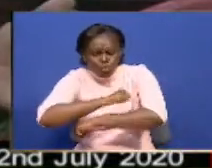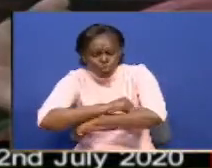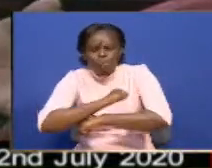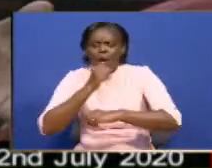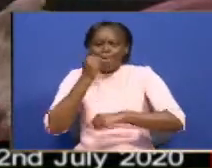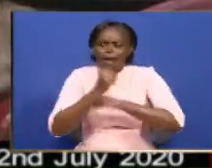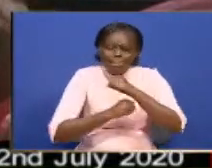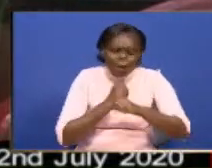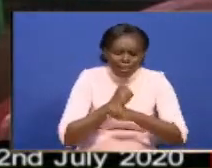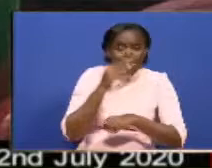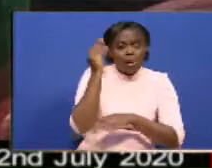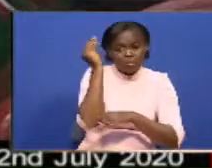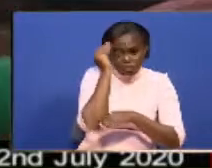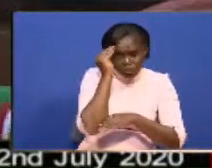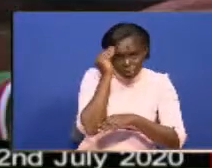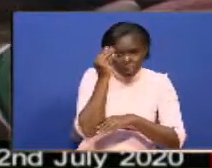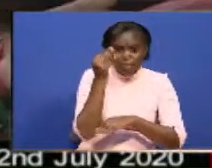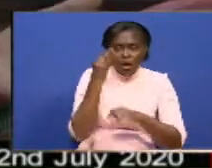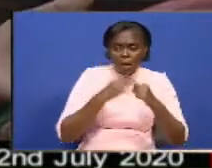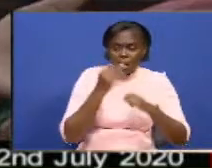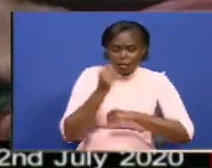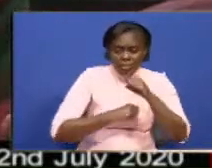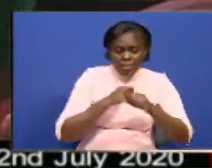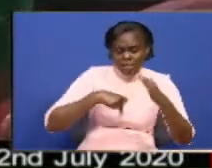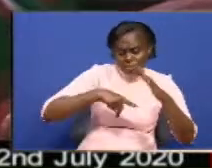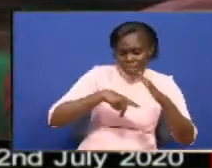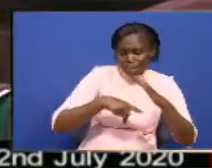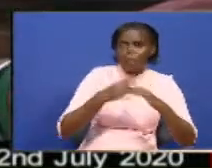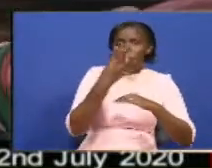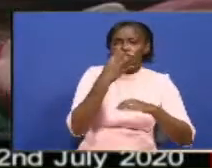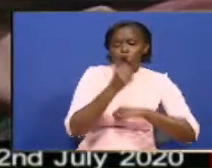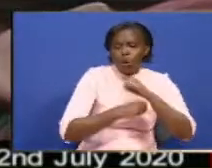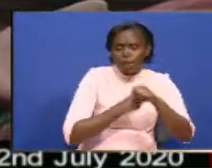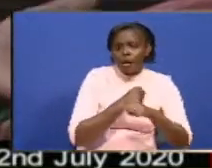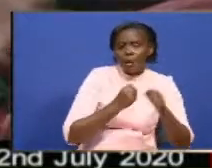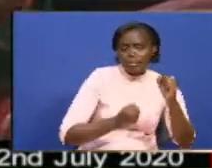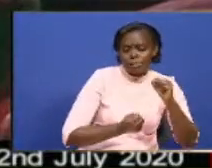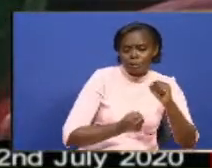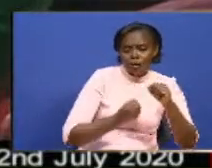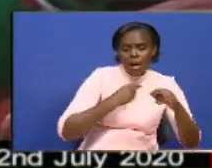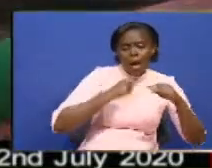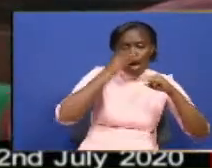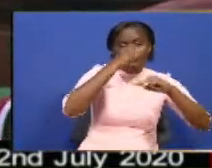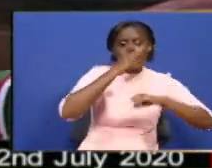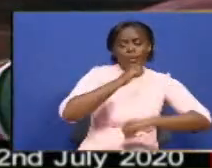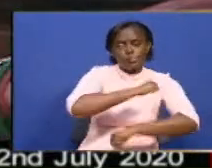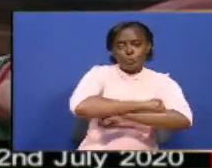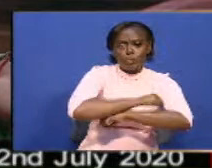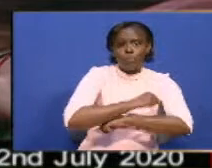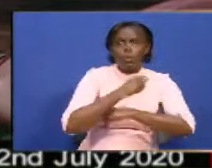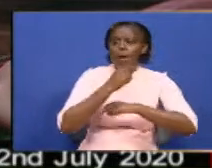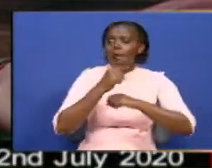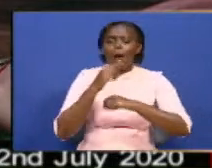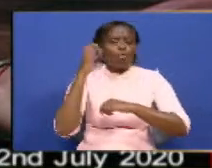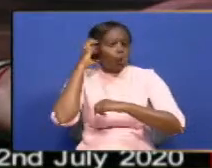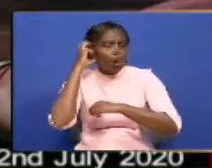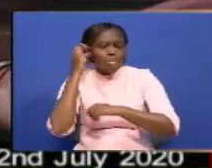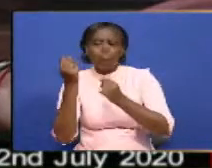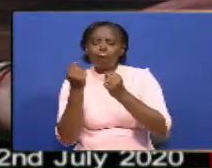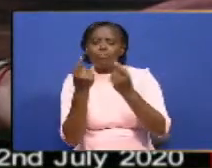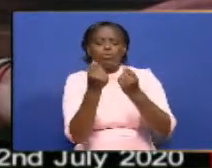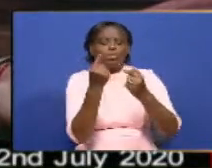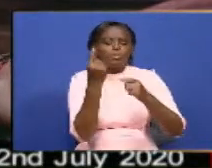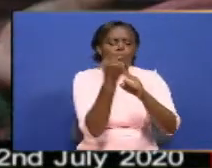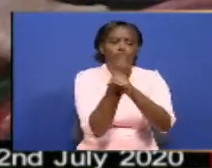education, 8 years in primary, 4 years in secondary, and several years in colleges and universities, Honorable